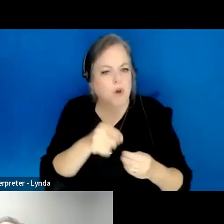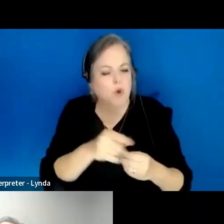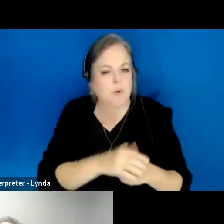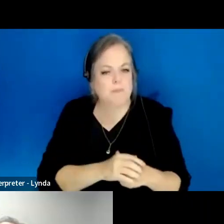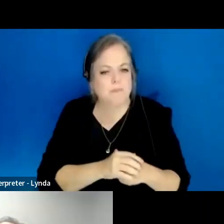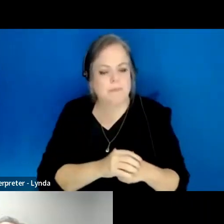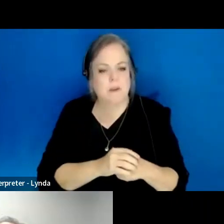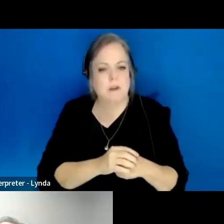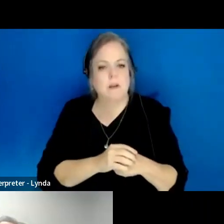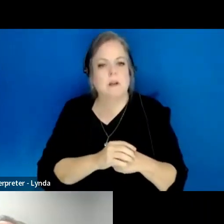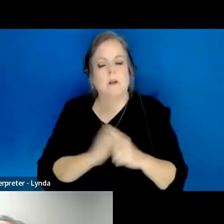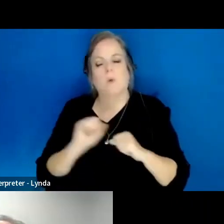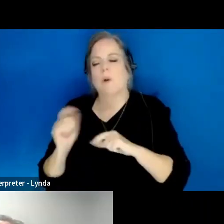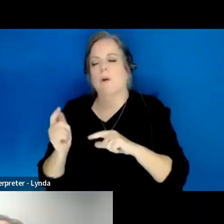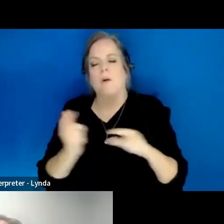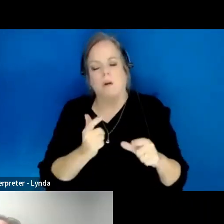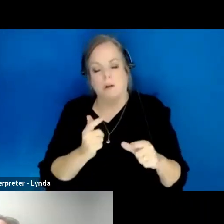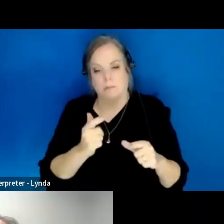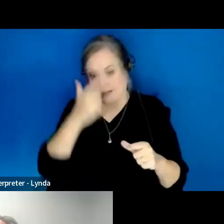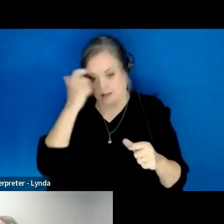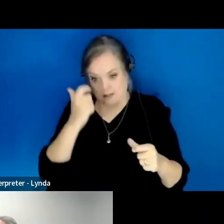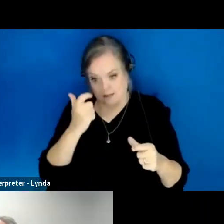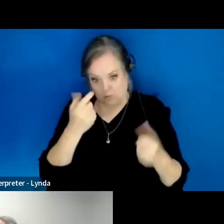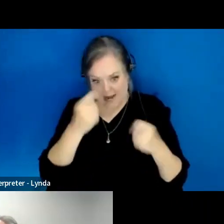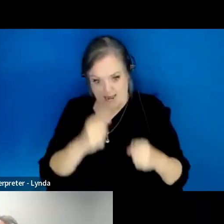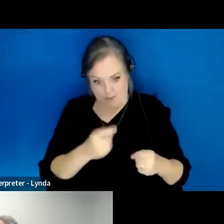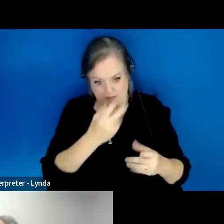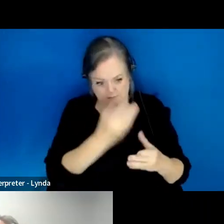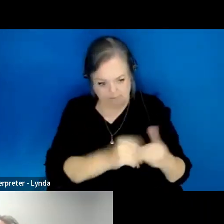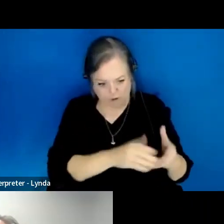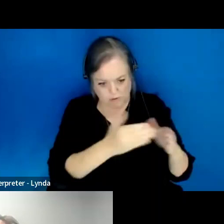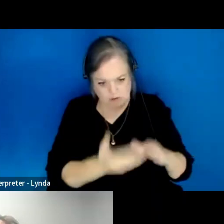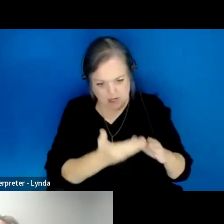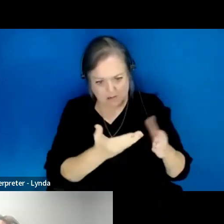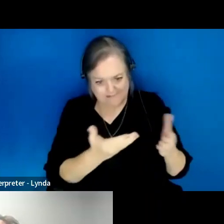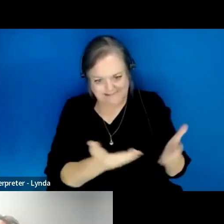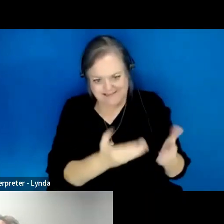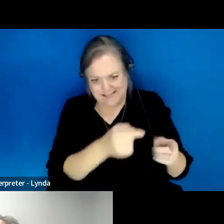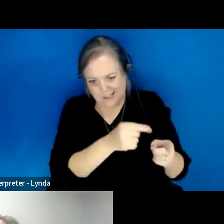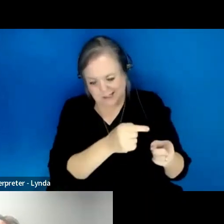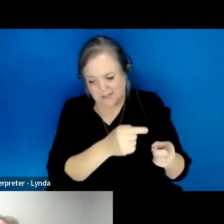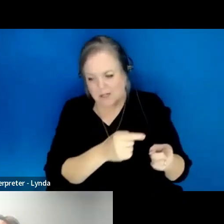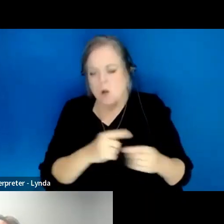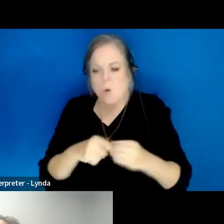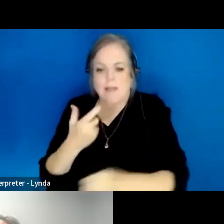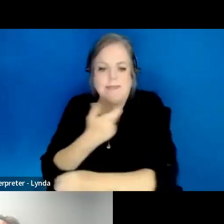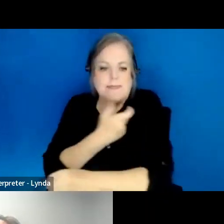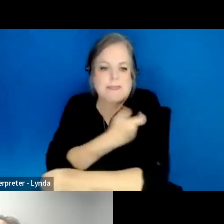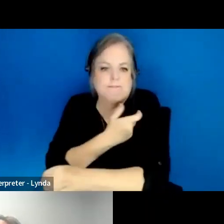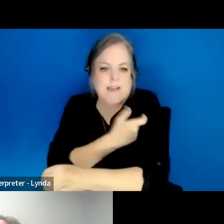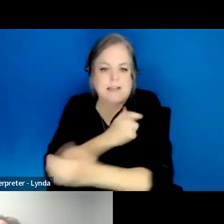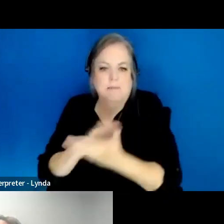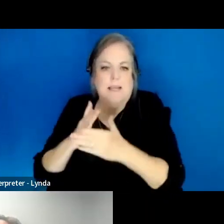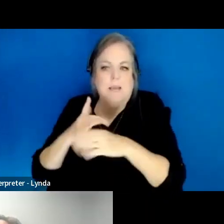Yeah, we were all, because of what we went through here with losing someone, I think when the vaccine became available, there was